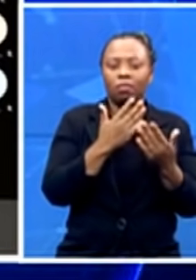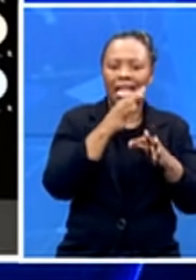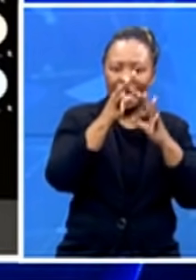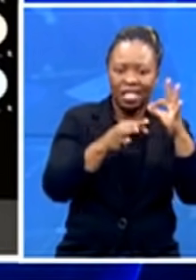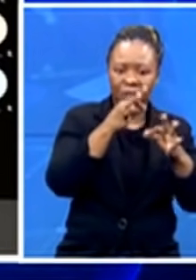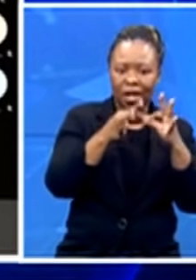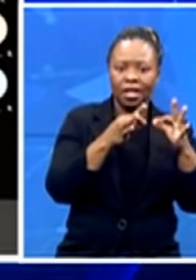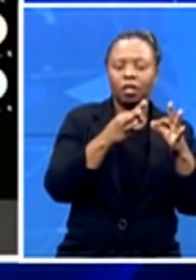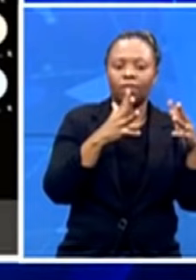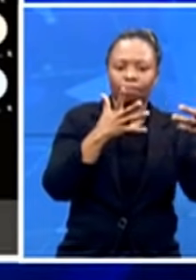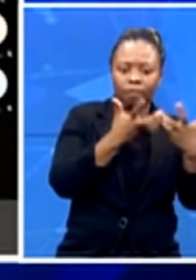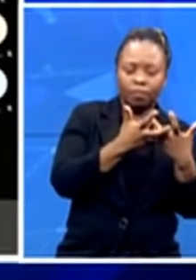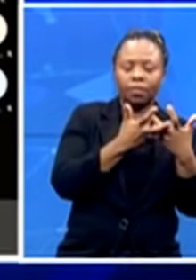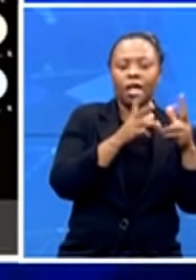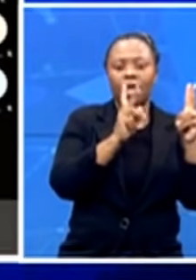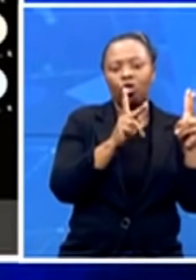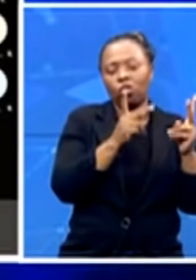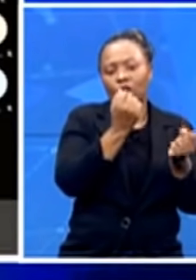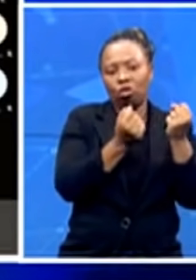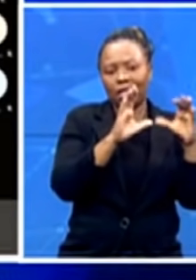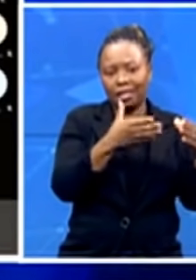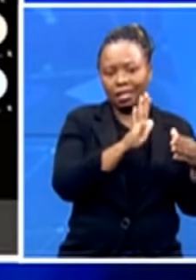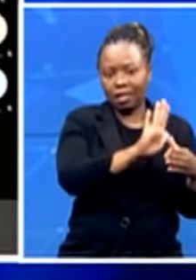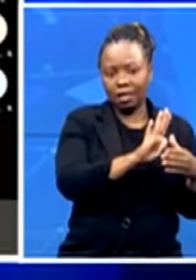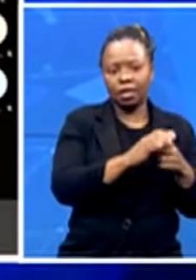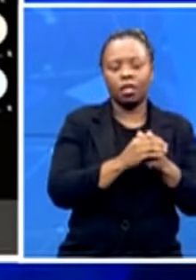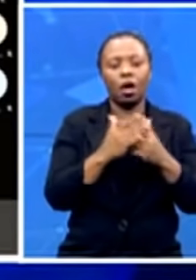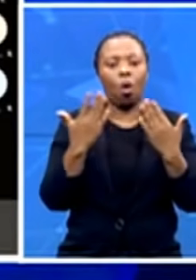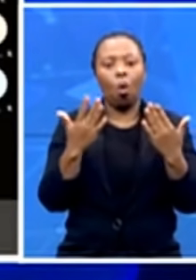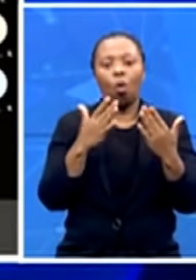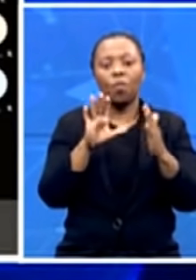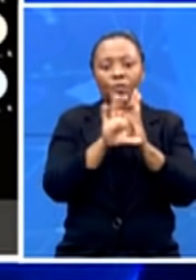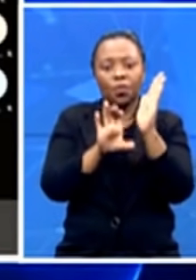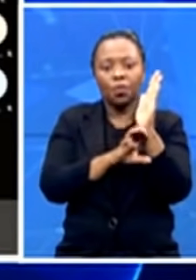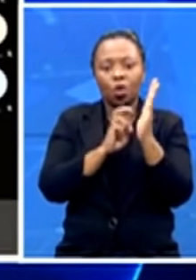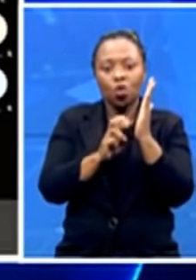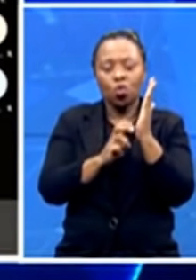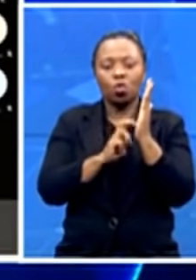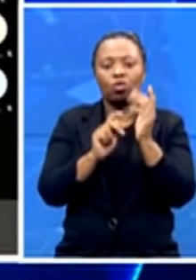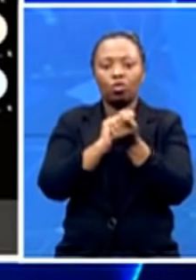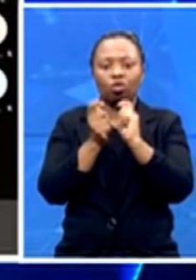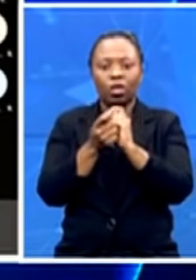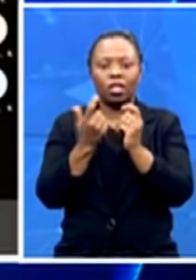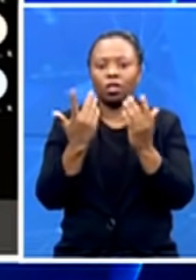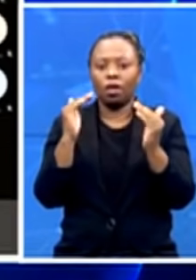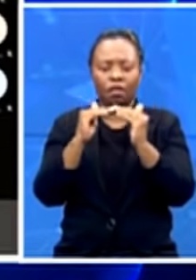the challenge to the constitutionality of Rule 25.70 must accordingly fail.